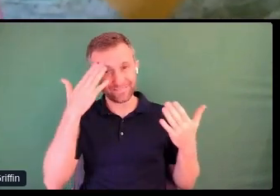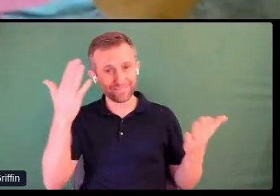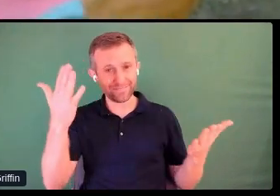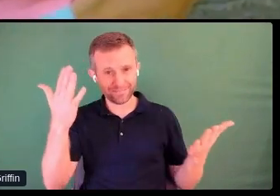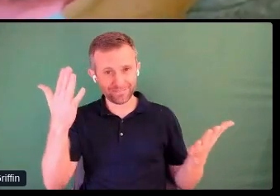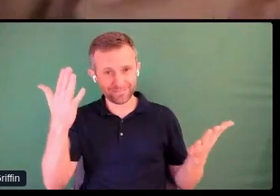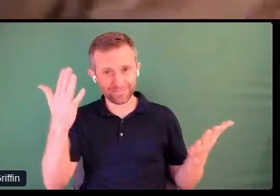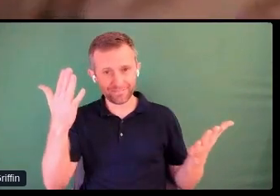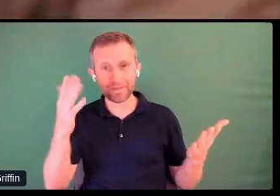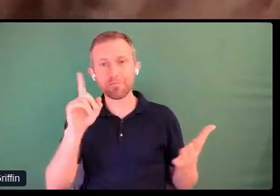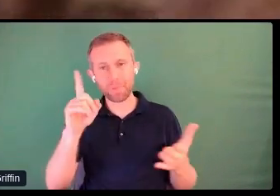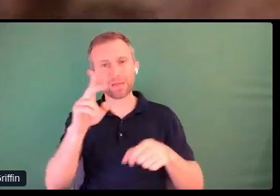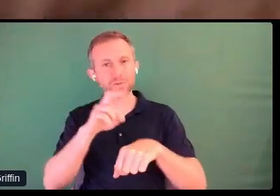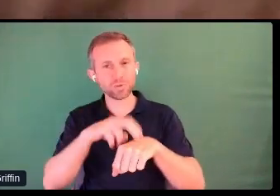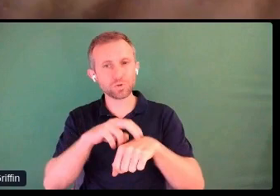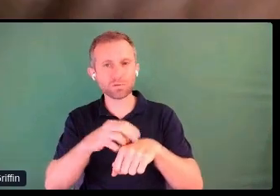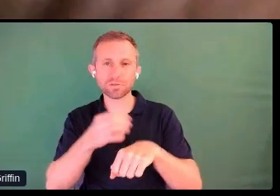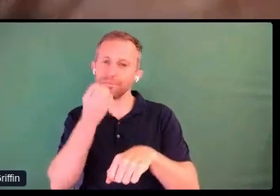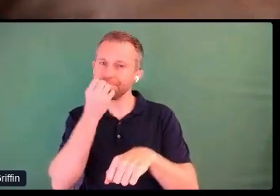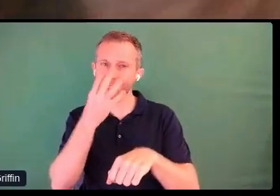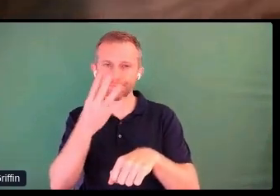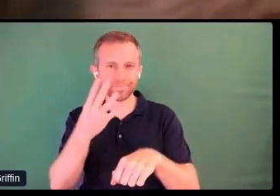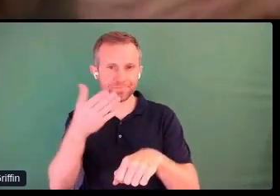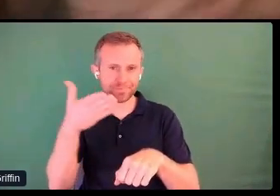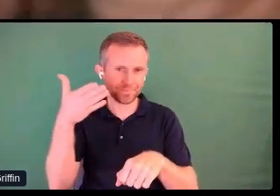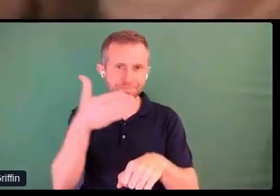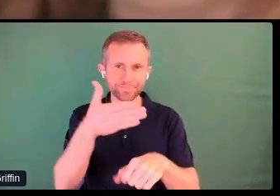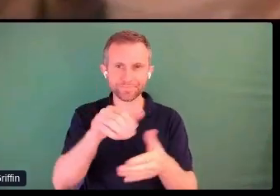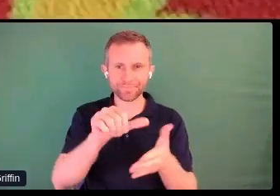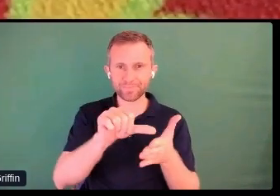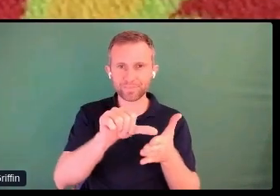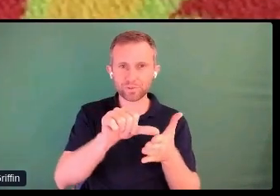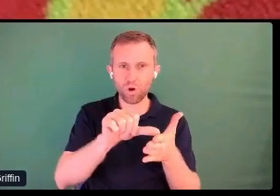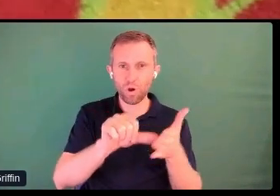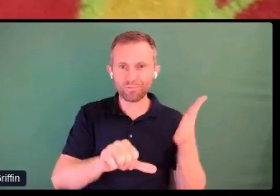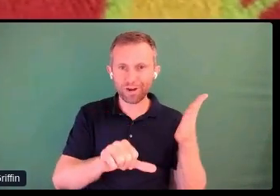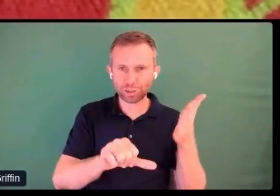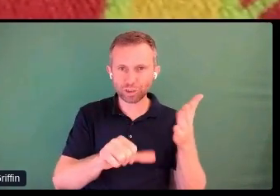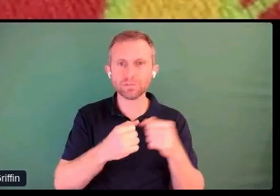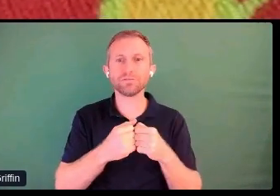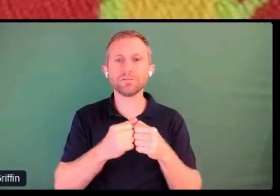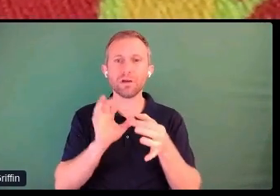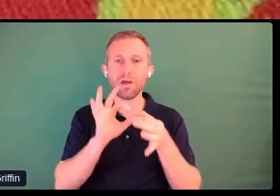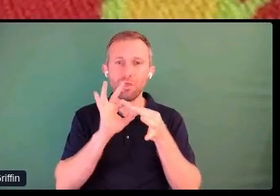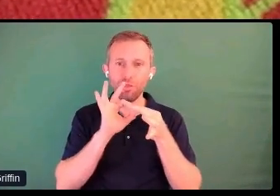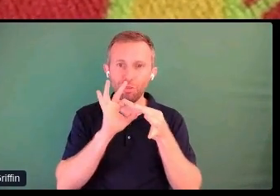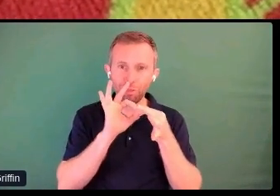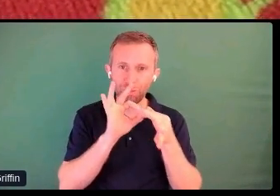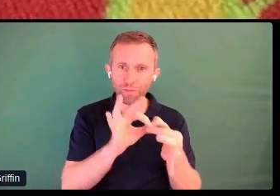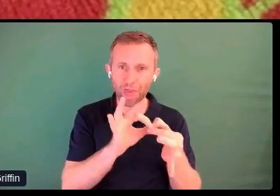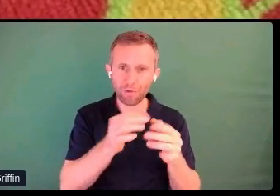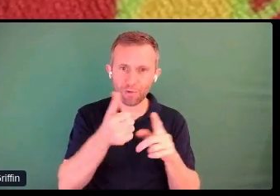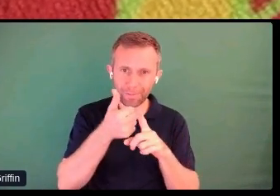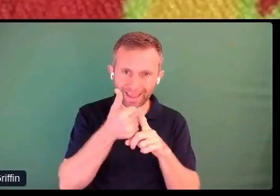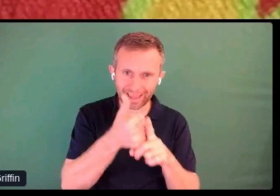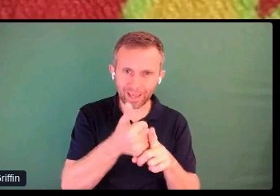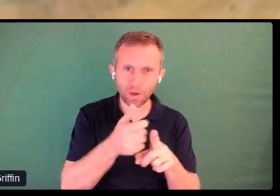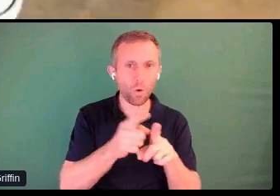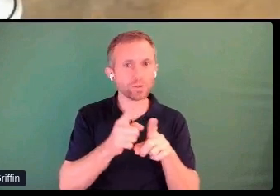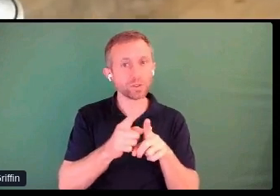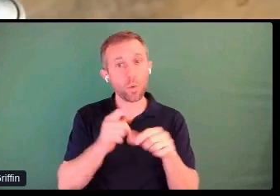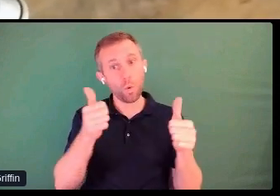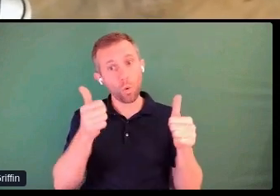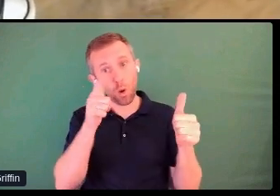amazing doctors, the latest recuperation technologies, a lot of therapy, and a little miracle,